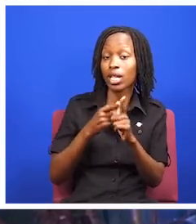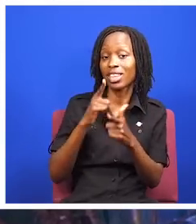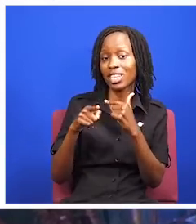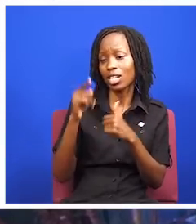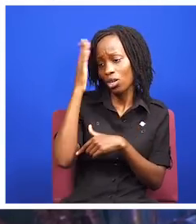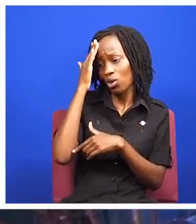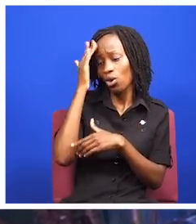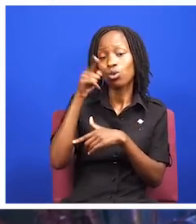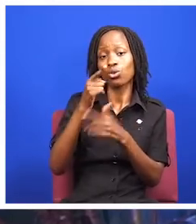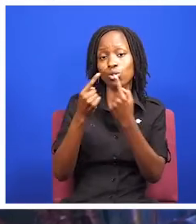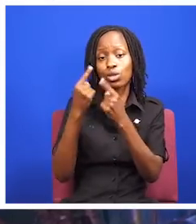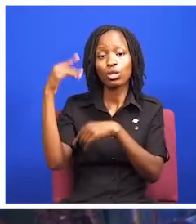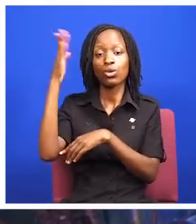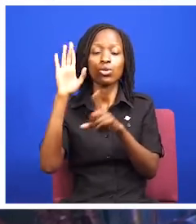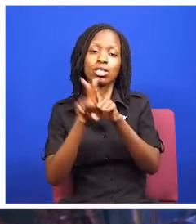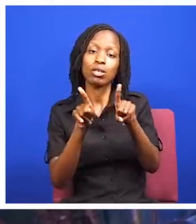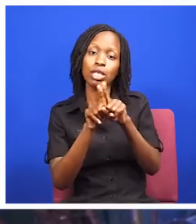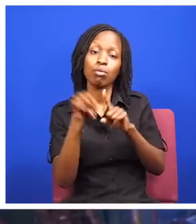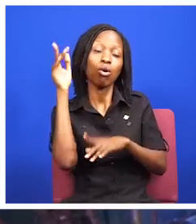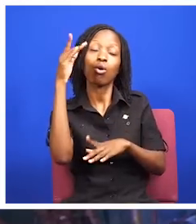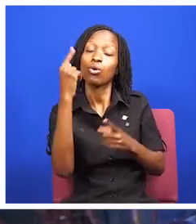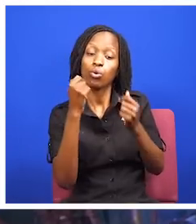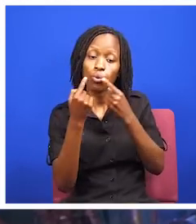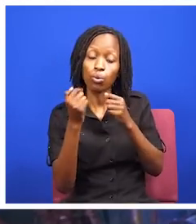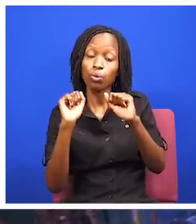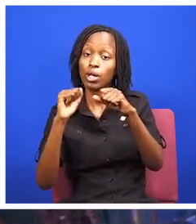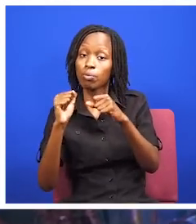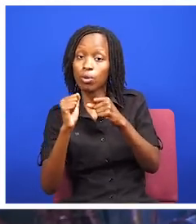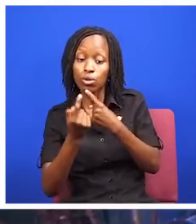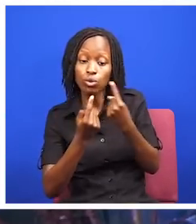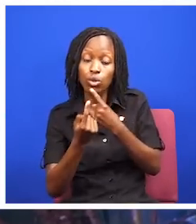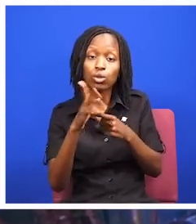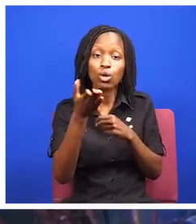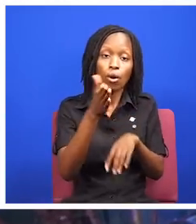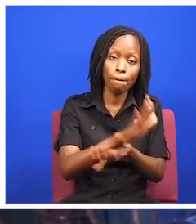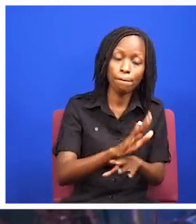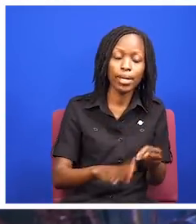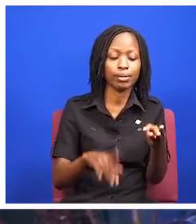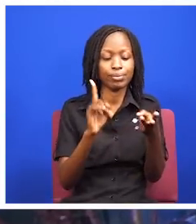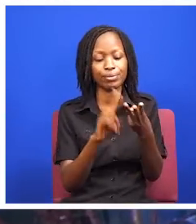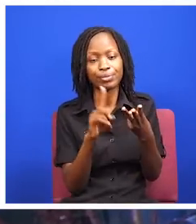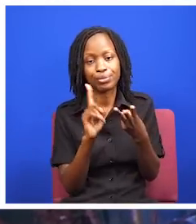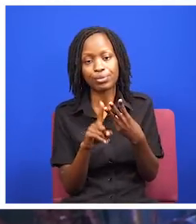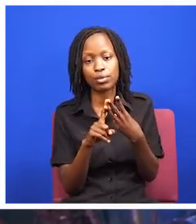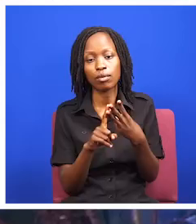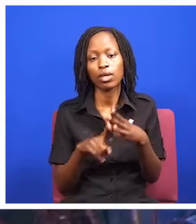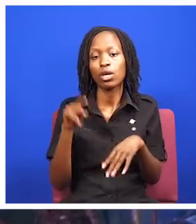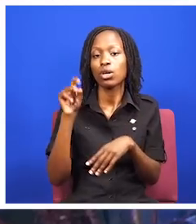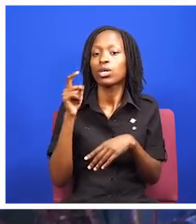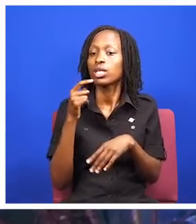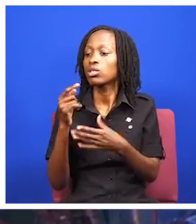are talking to God, but also God will be able to talk to you. And the third thing that I want you to do is that we